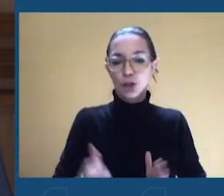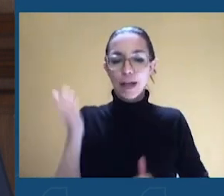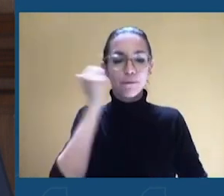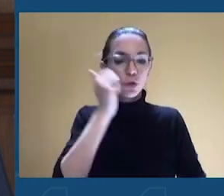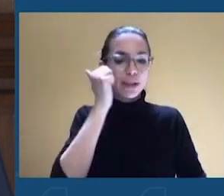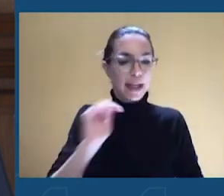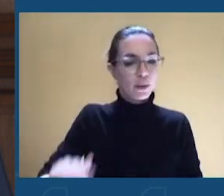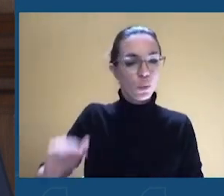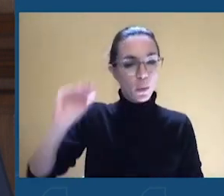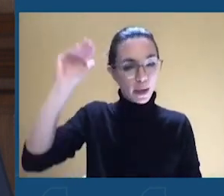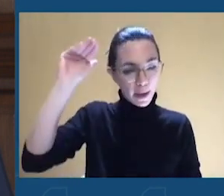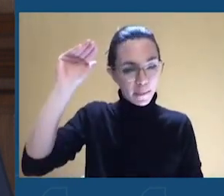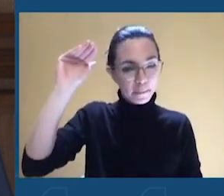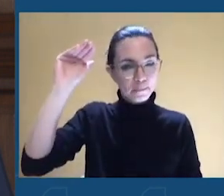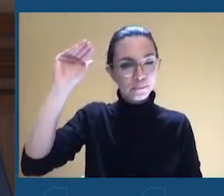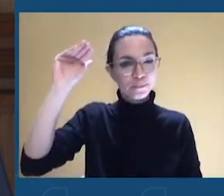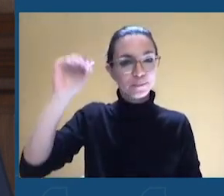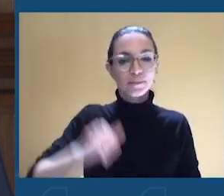My